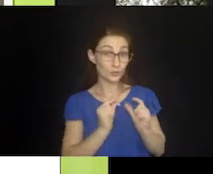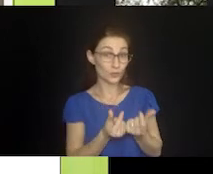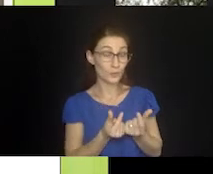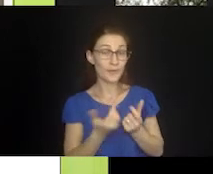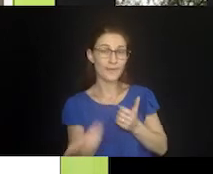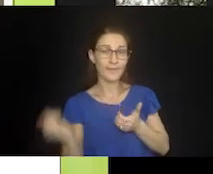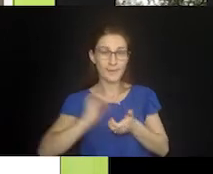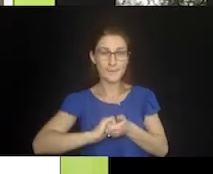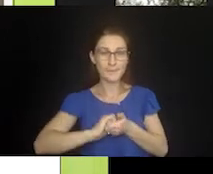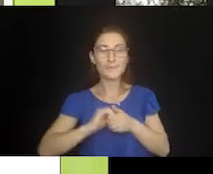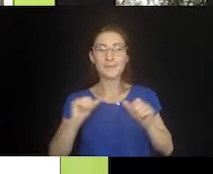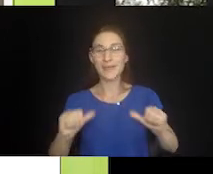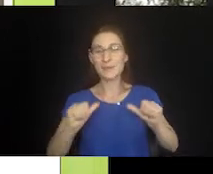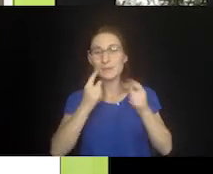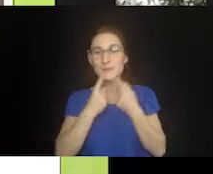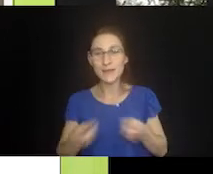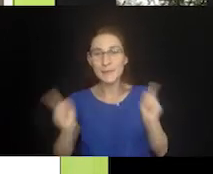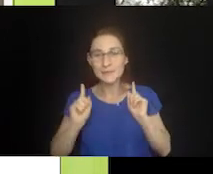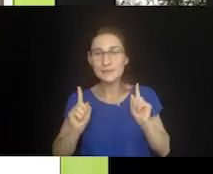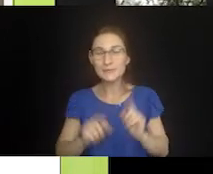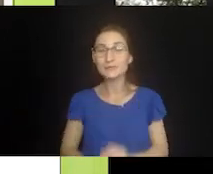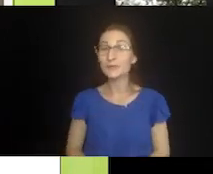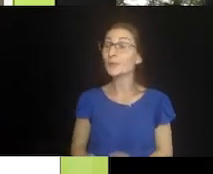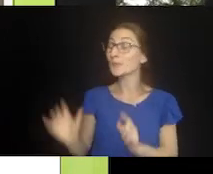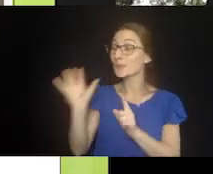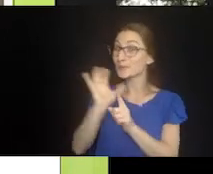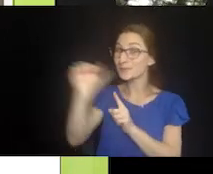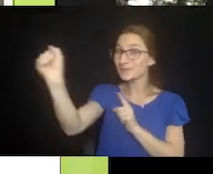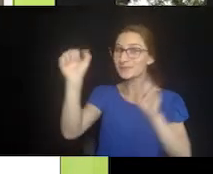city, we were able to accomplish that.